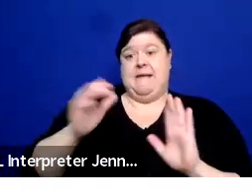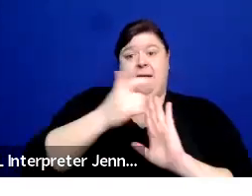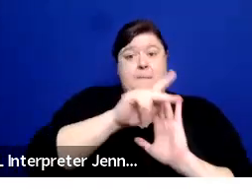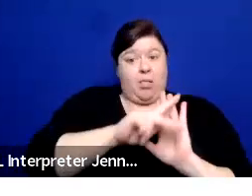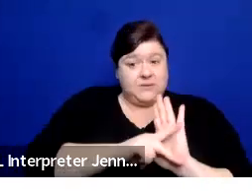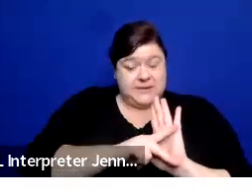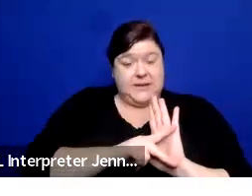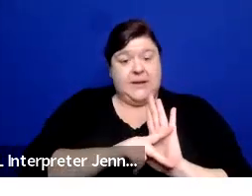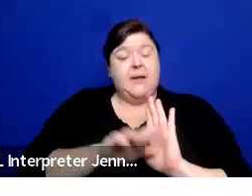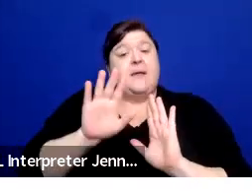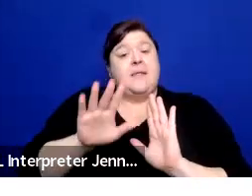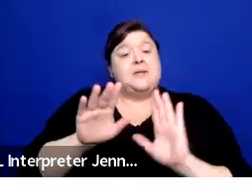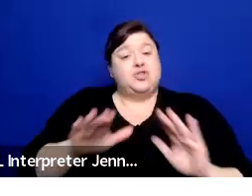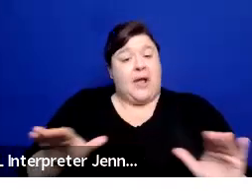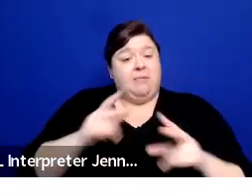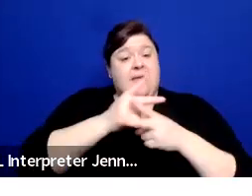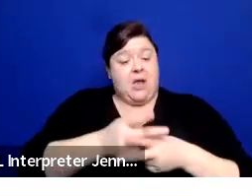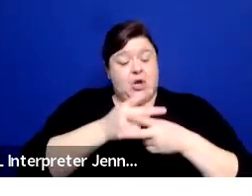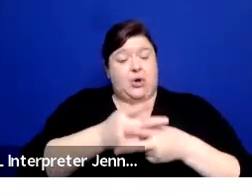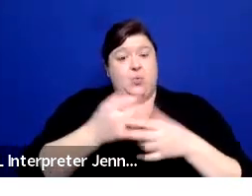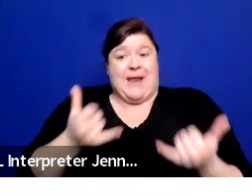in childcare currently states that